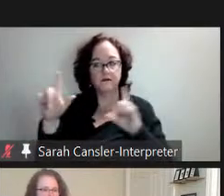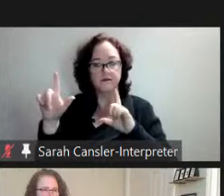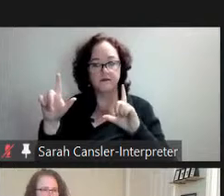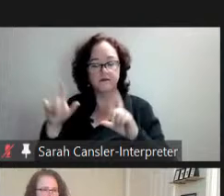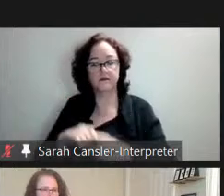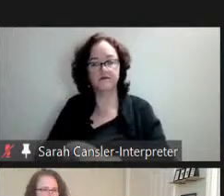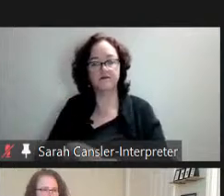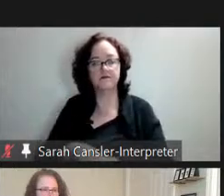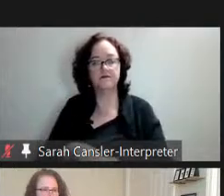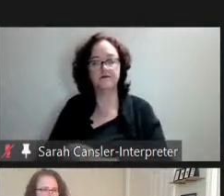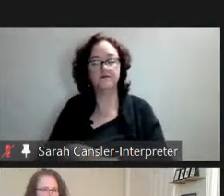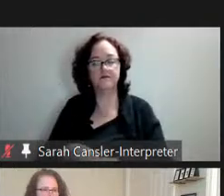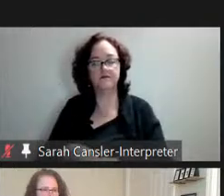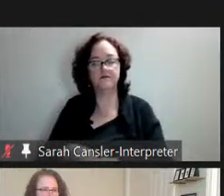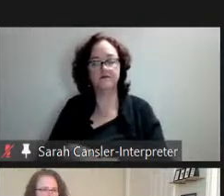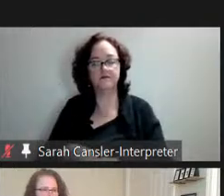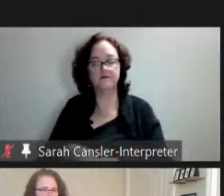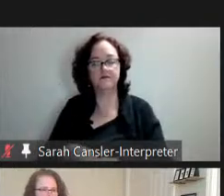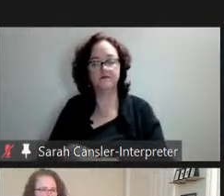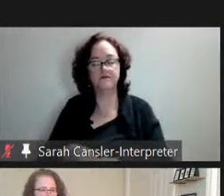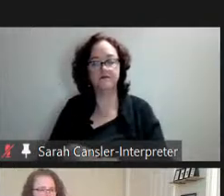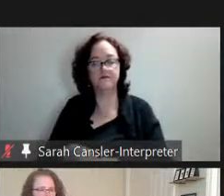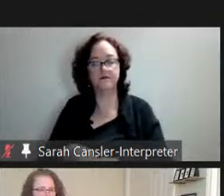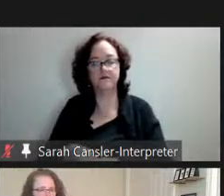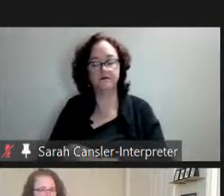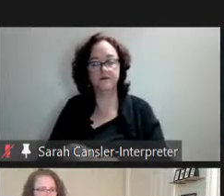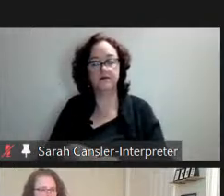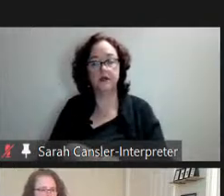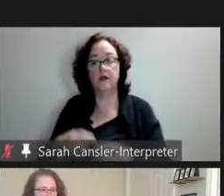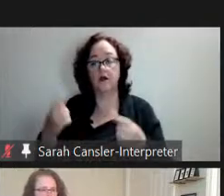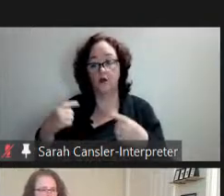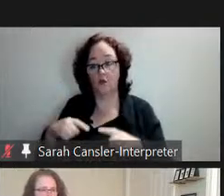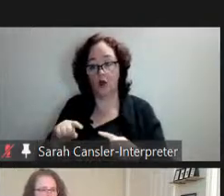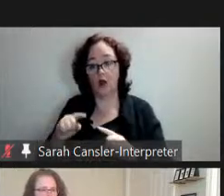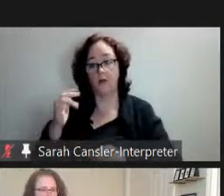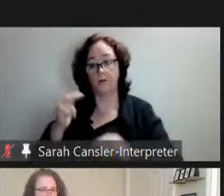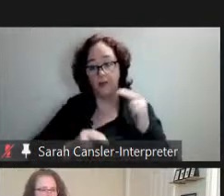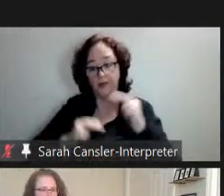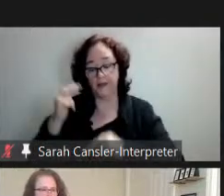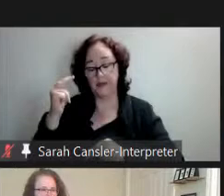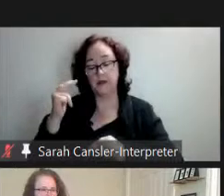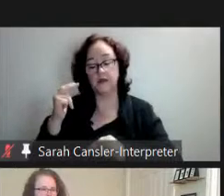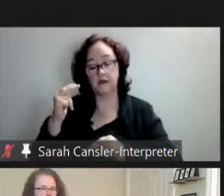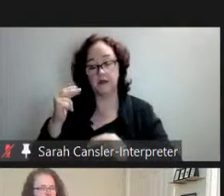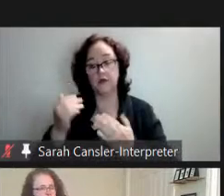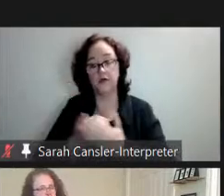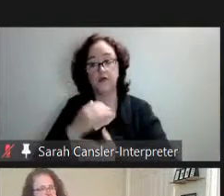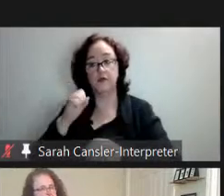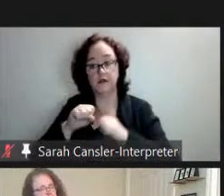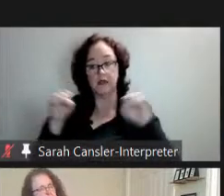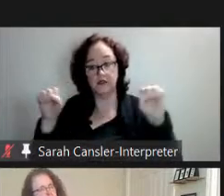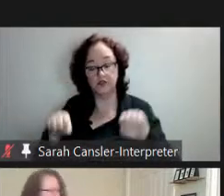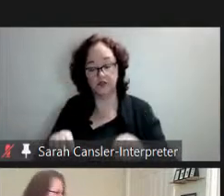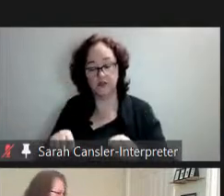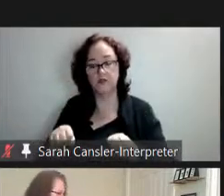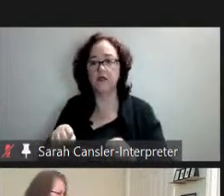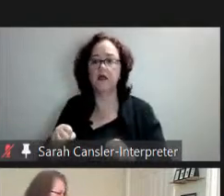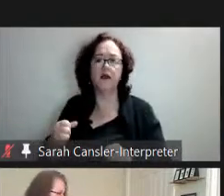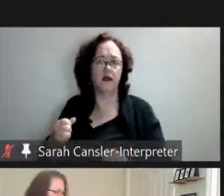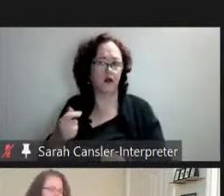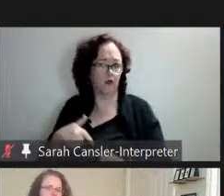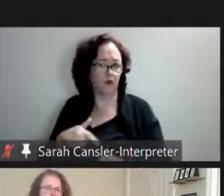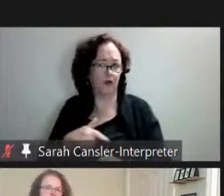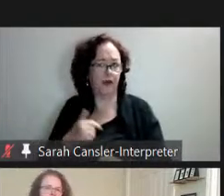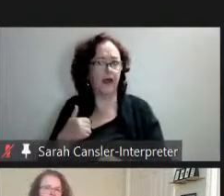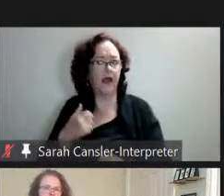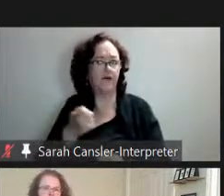We had a request when we were building some new stations that